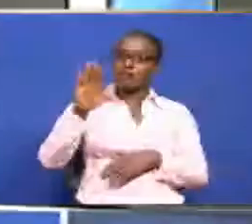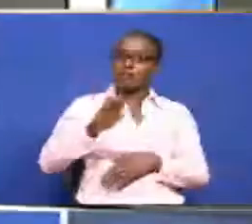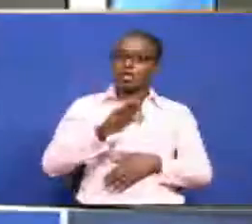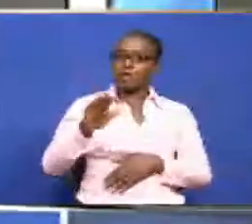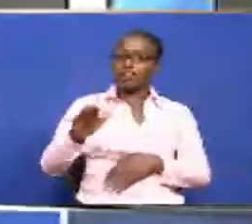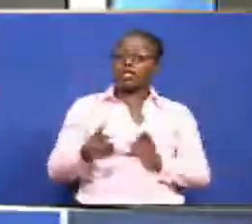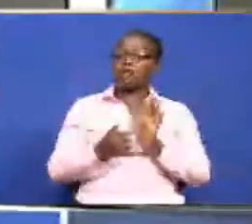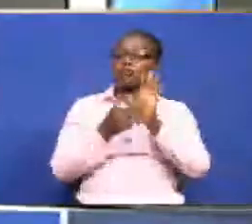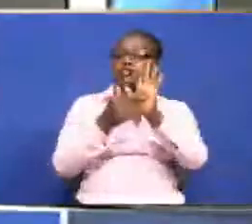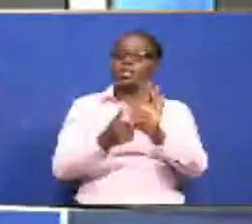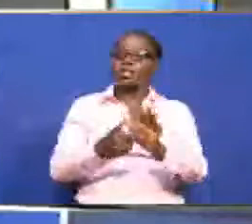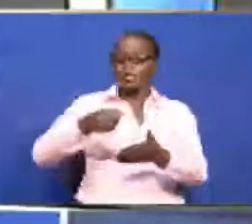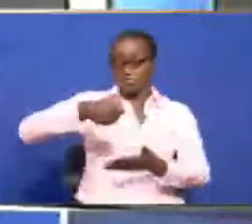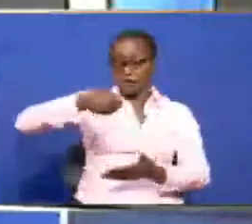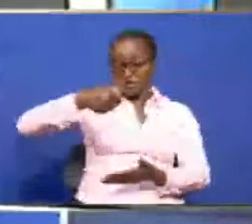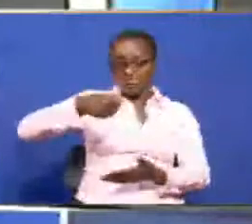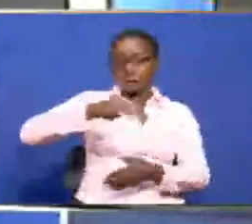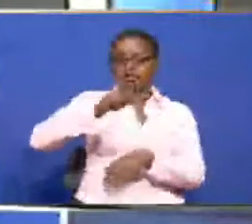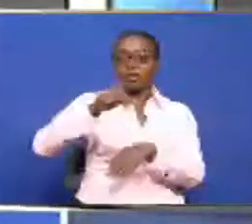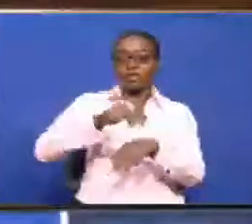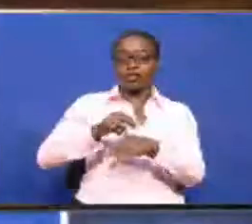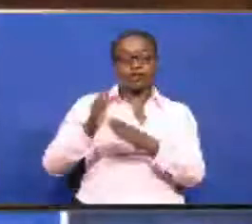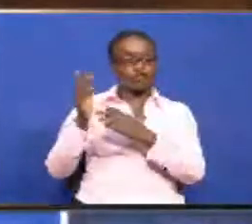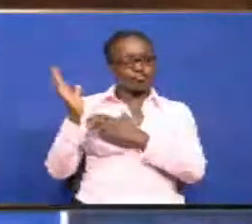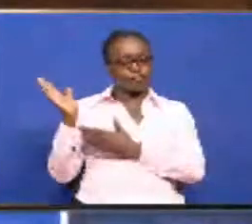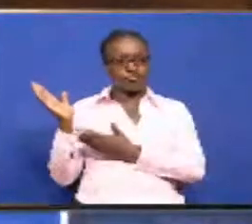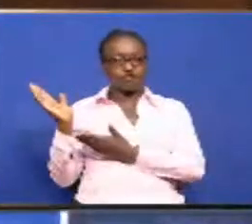kuwasilisha bajeti hiyo kwa taifa.